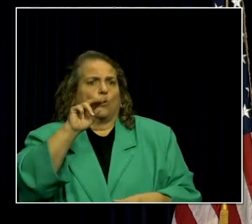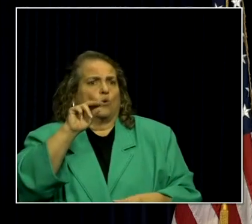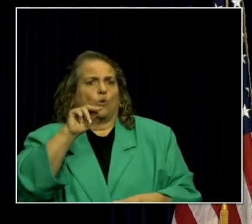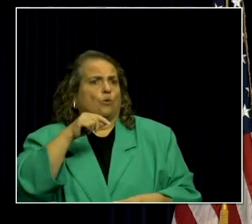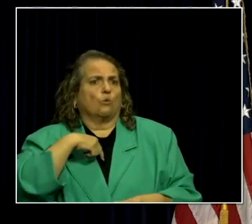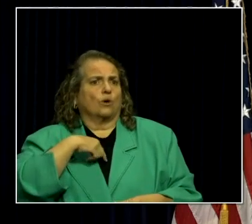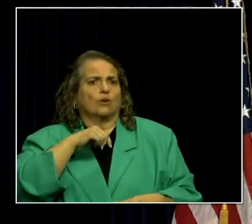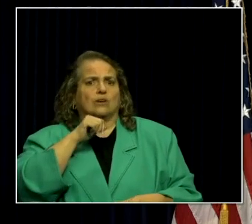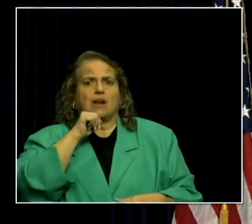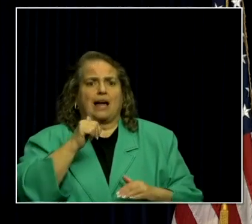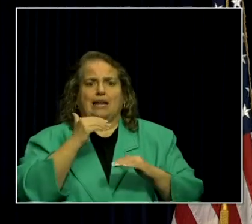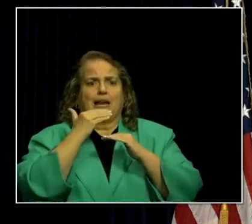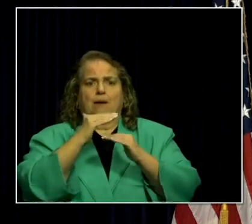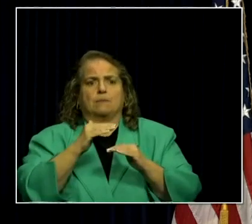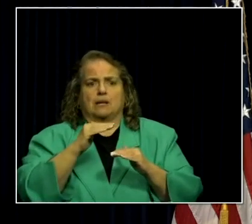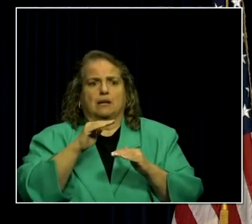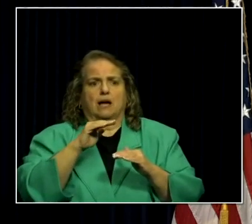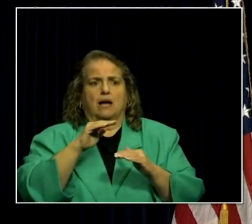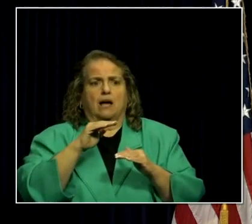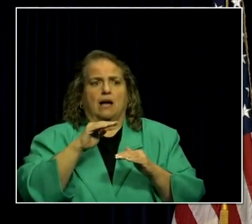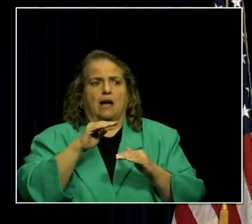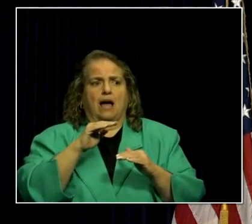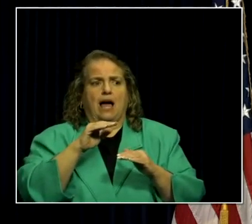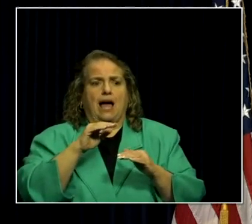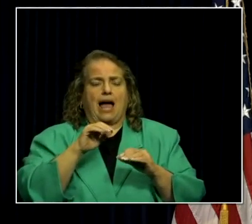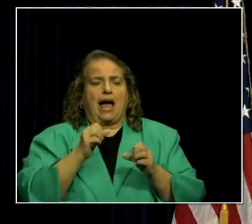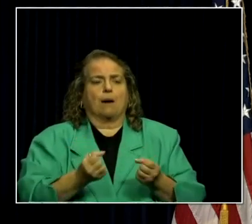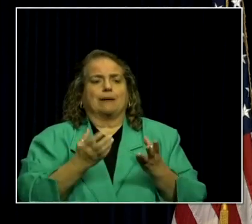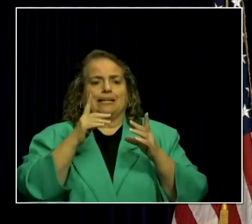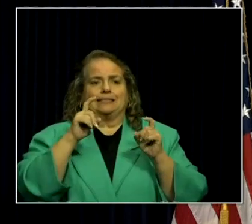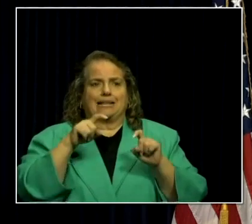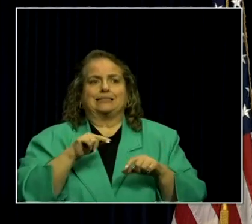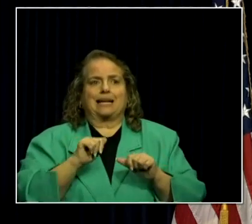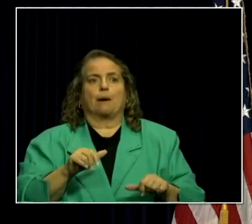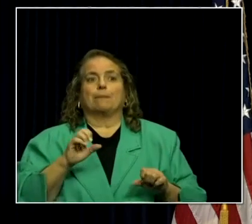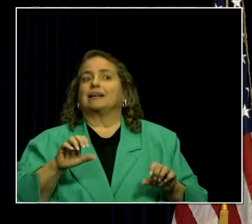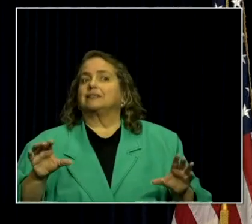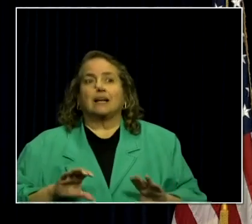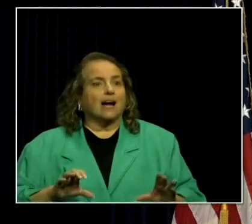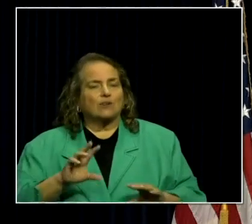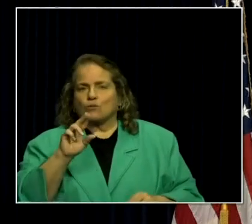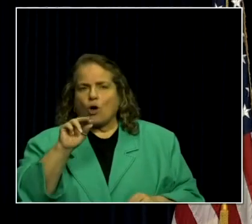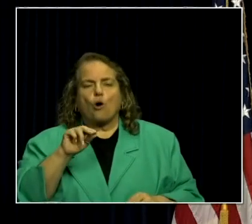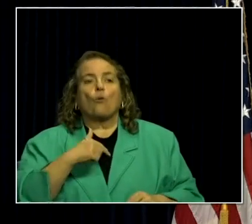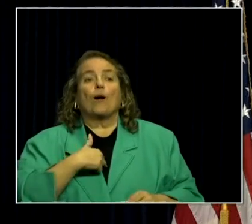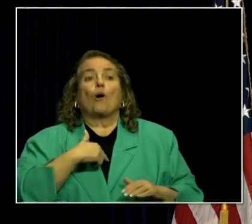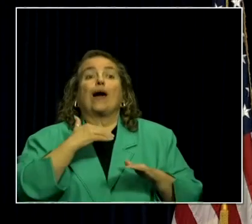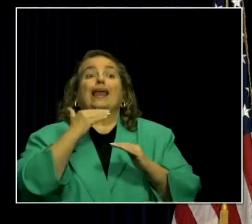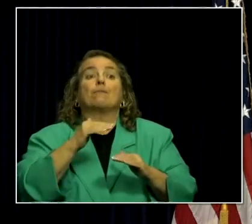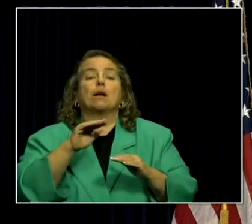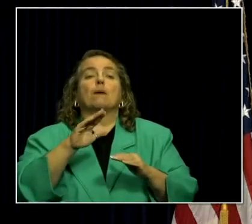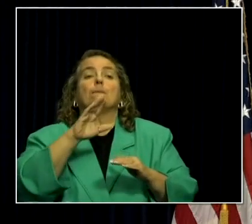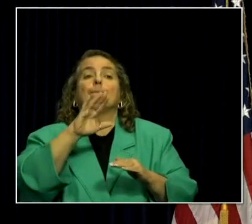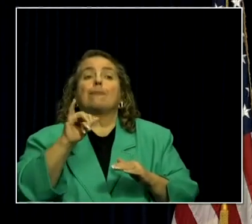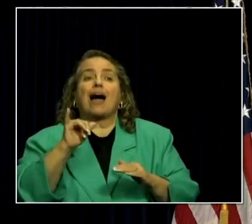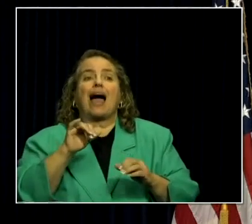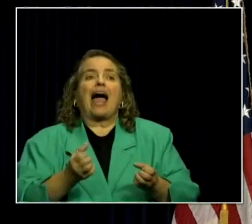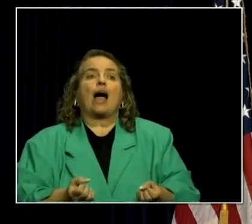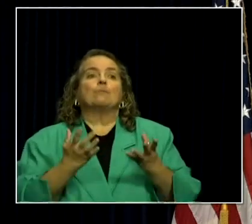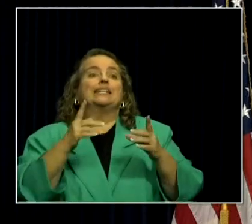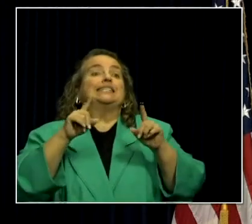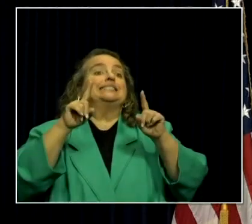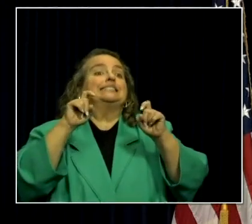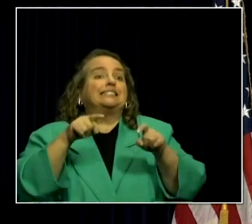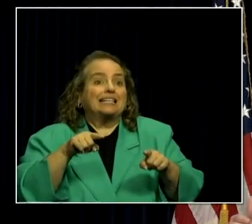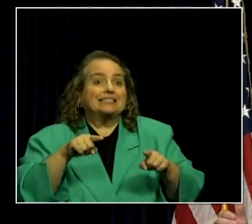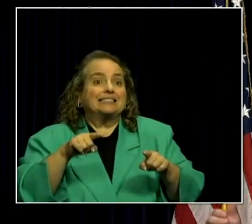limited by how many kits can be done. We're limited by how many kits that we have at any given